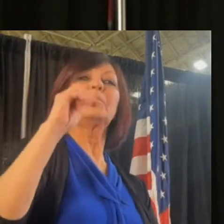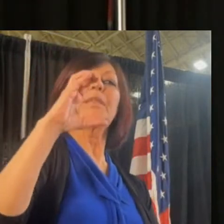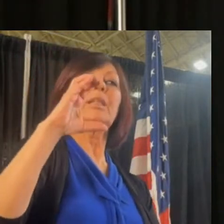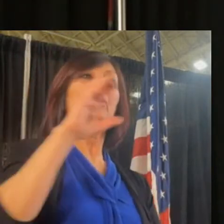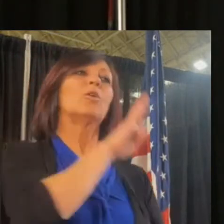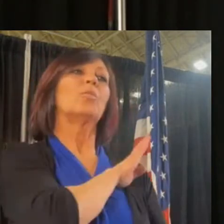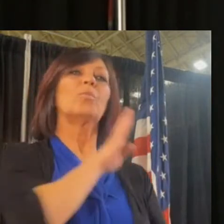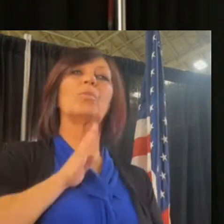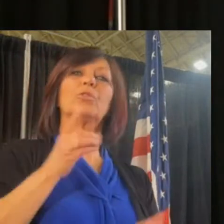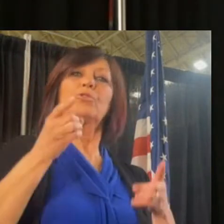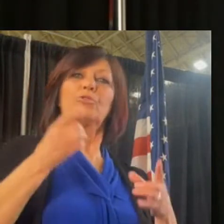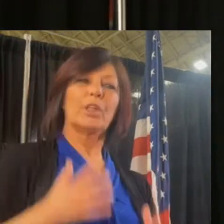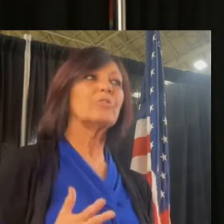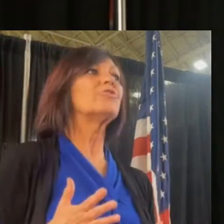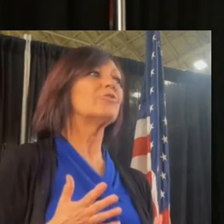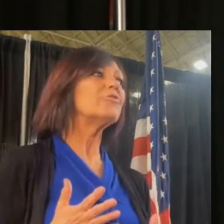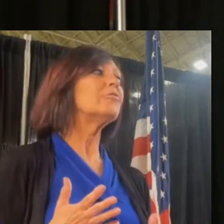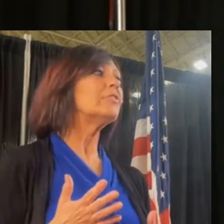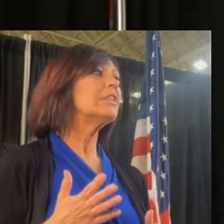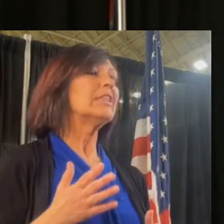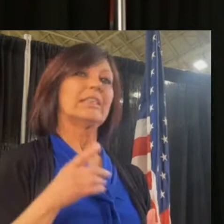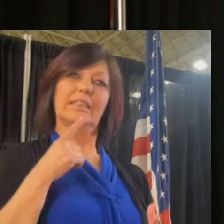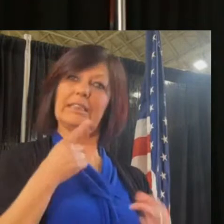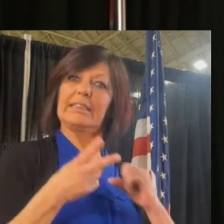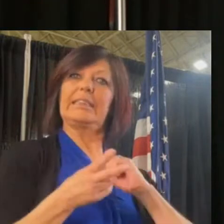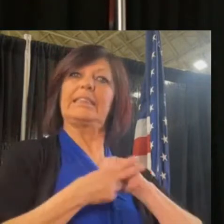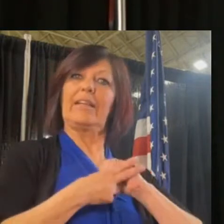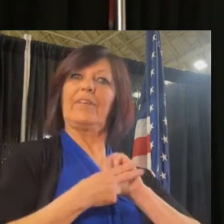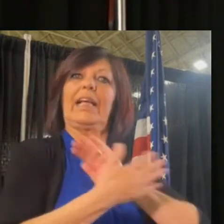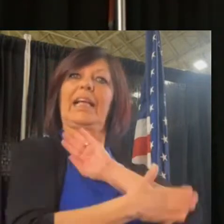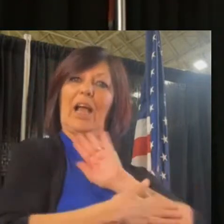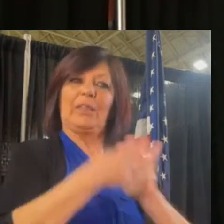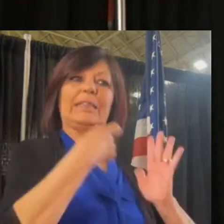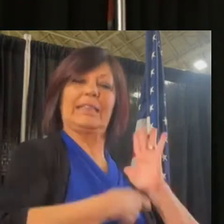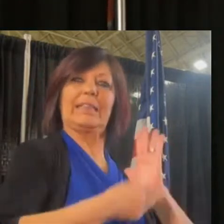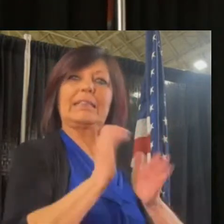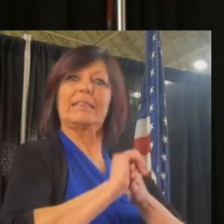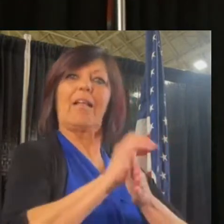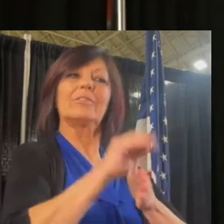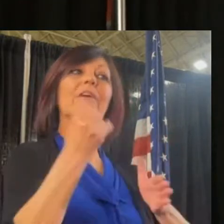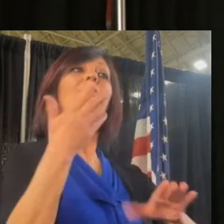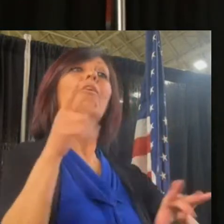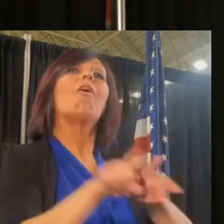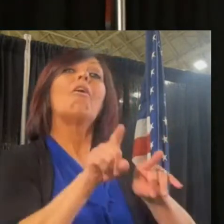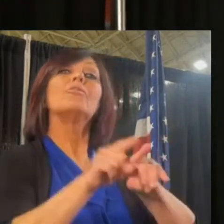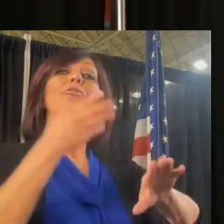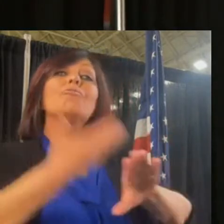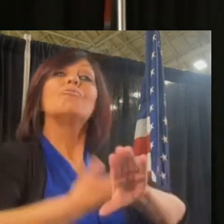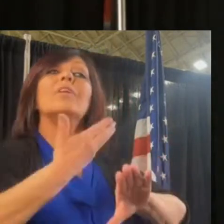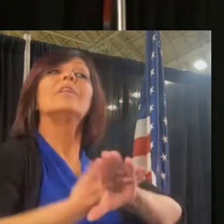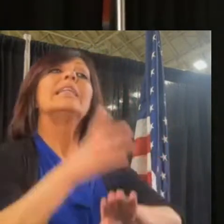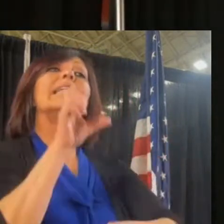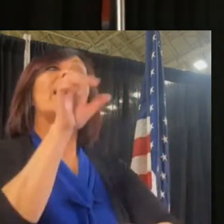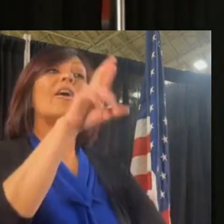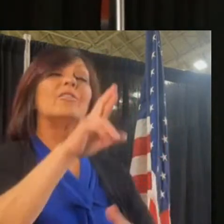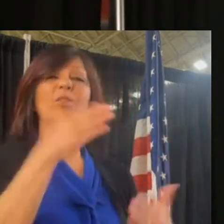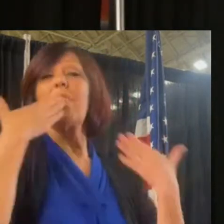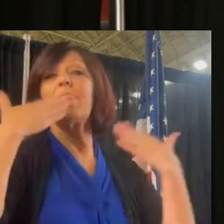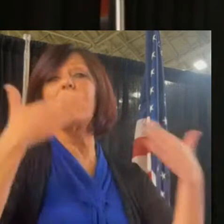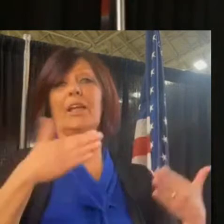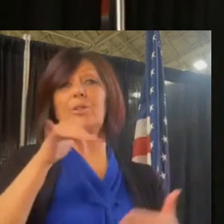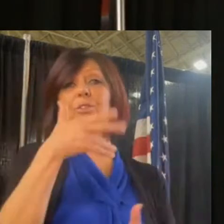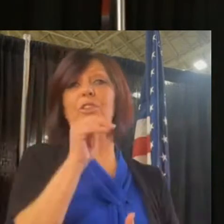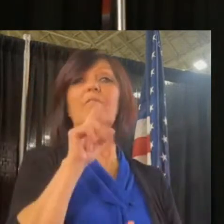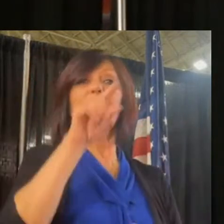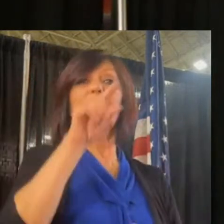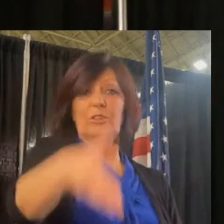Directors, where we work together to save county tax dollars while also renovating the hospital's emergency department. So thank you, John, for